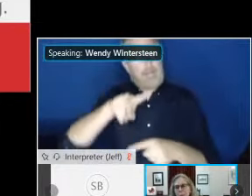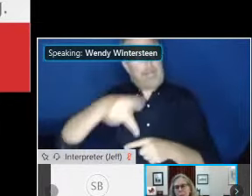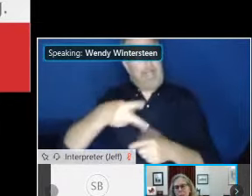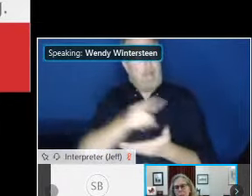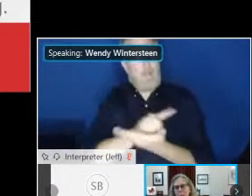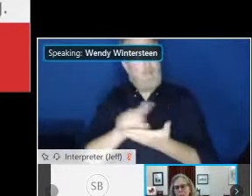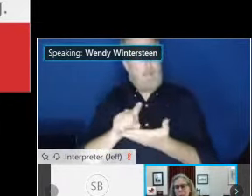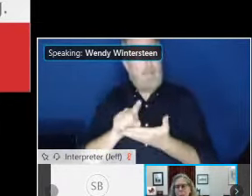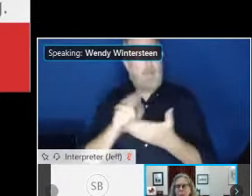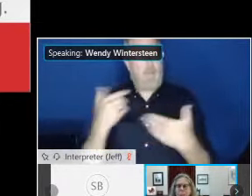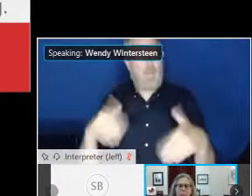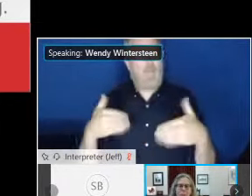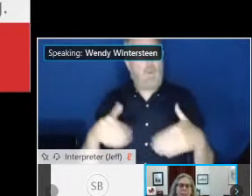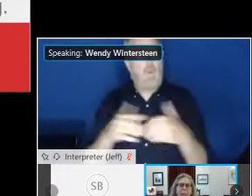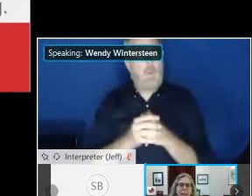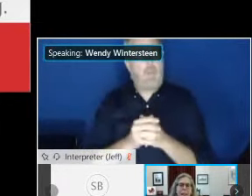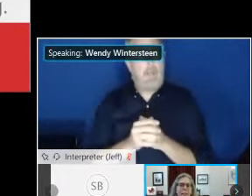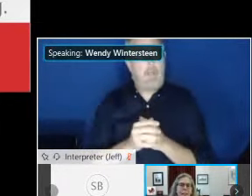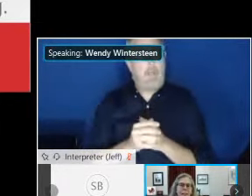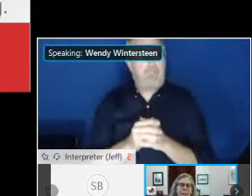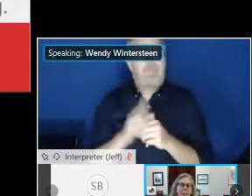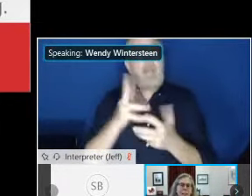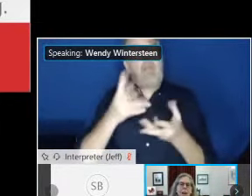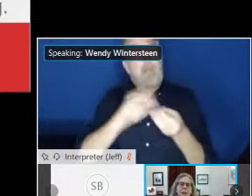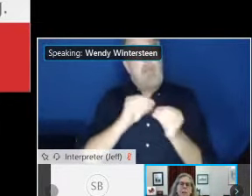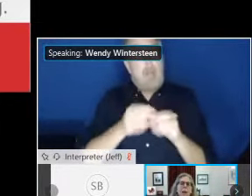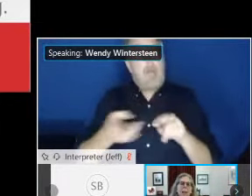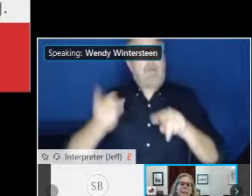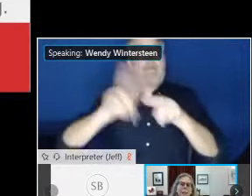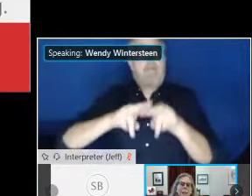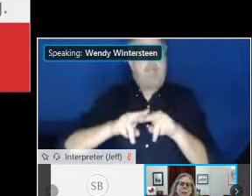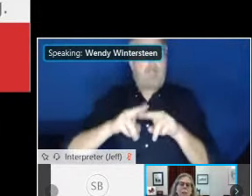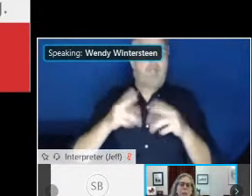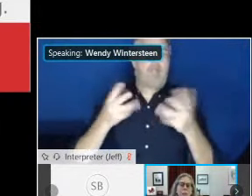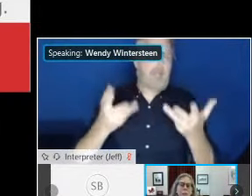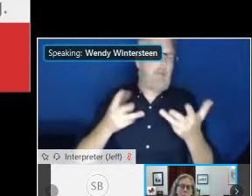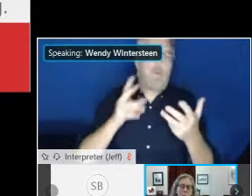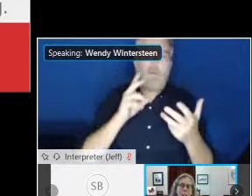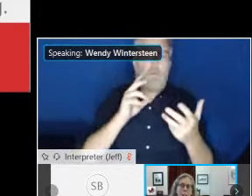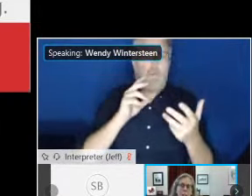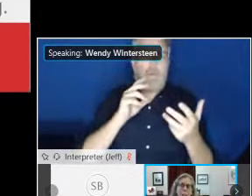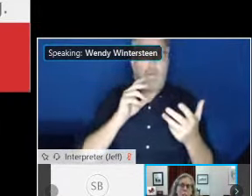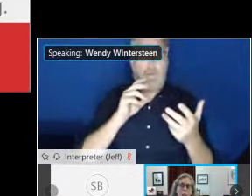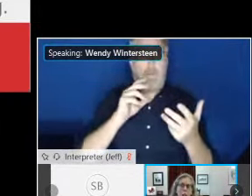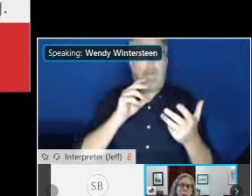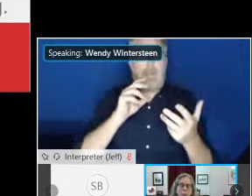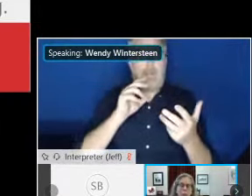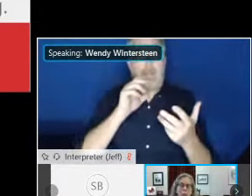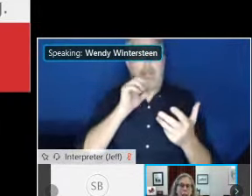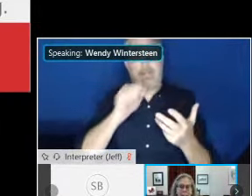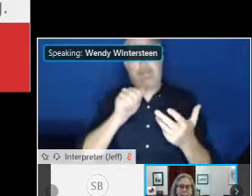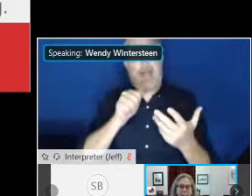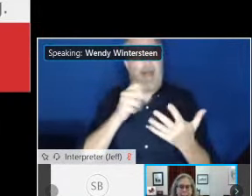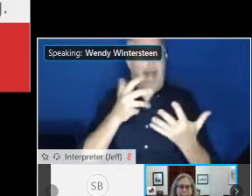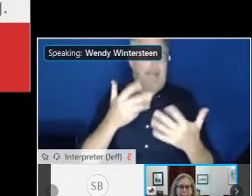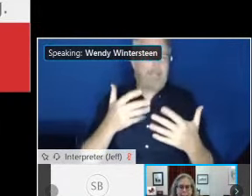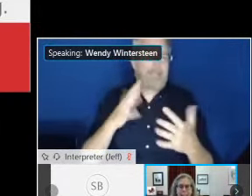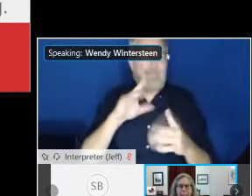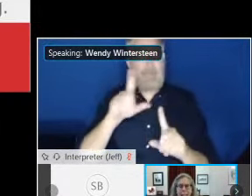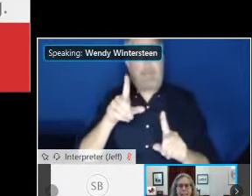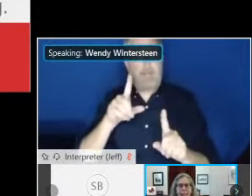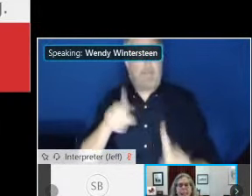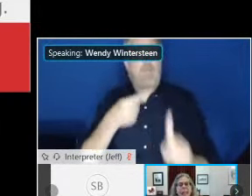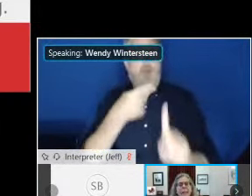testing. While this increase in cases is not expected due to the targeted approach that we're taking